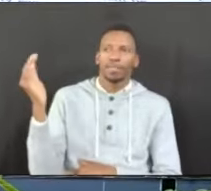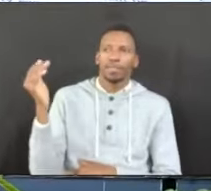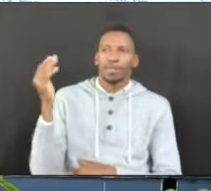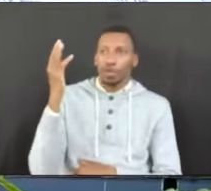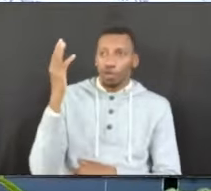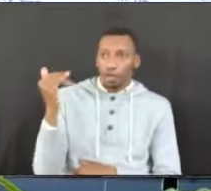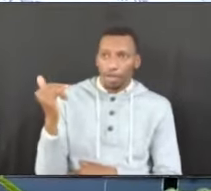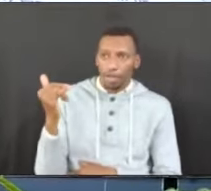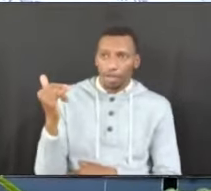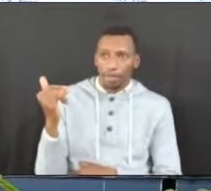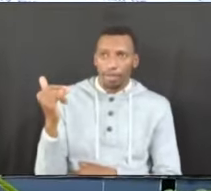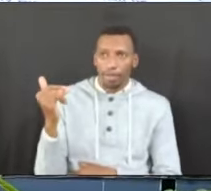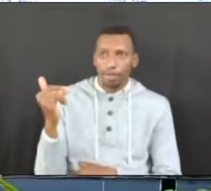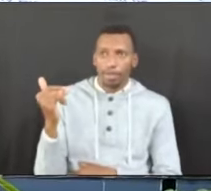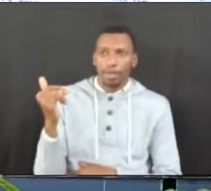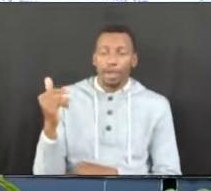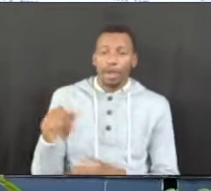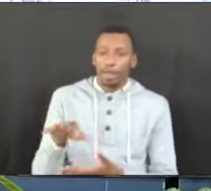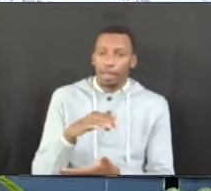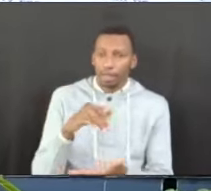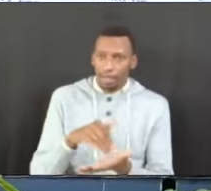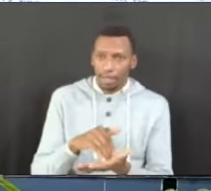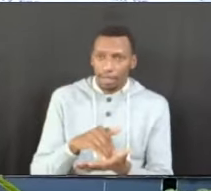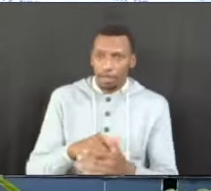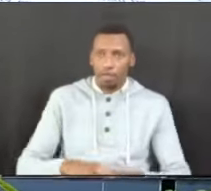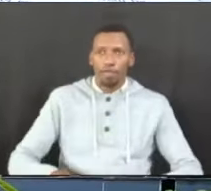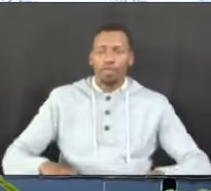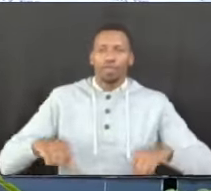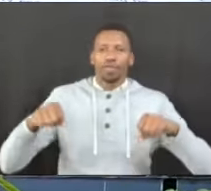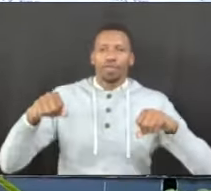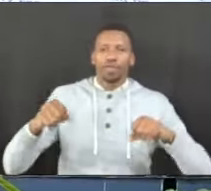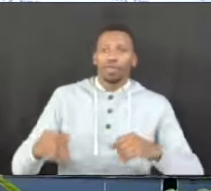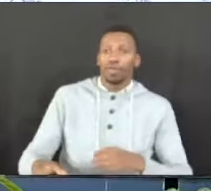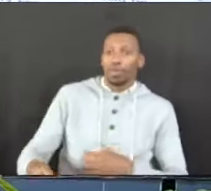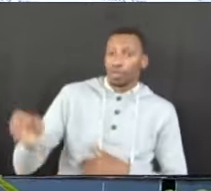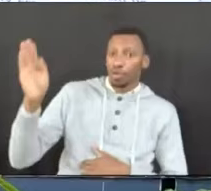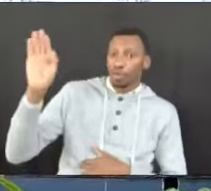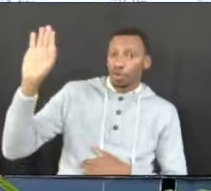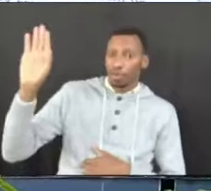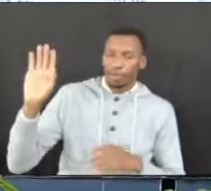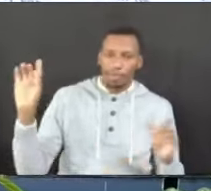the center of the throne, he will be their shepherd,